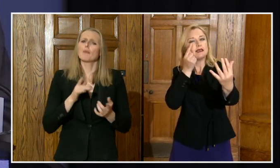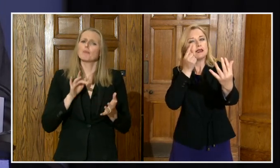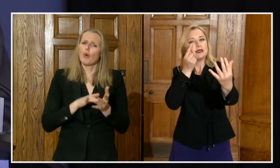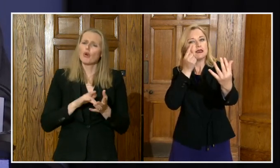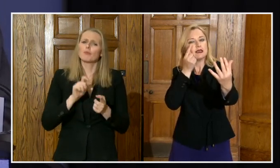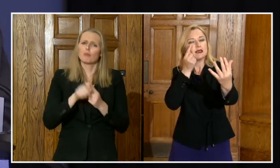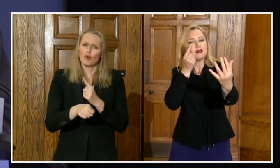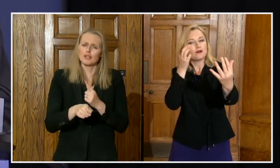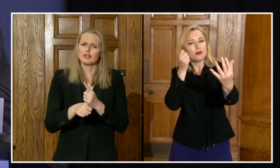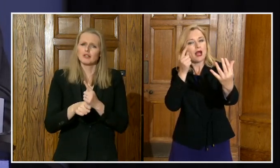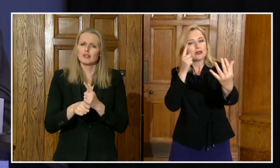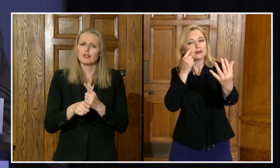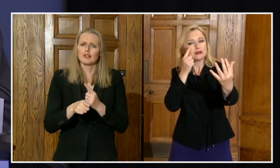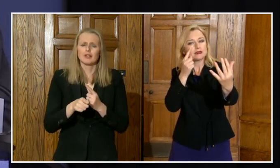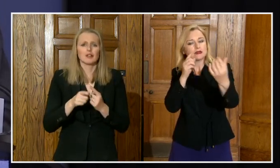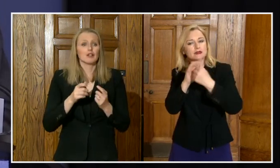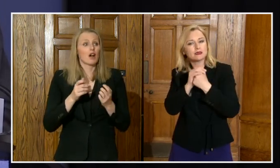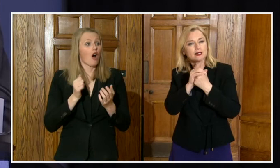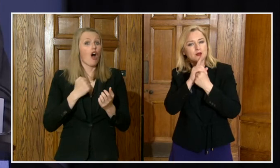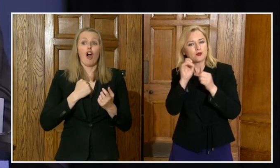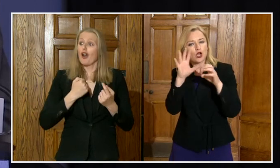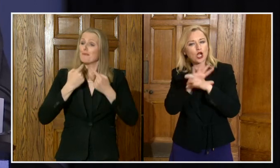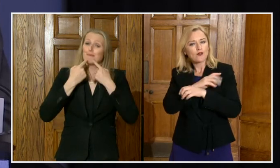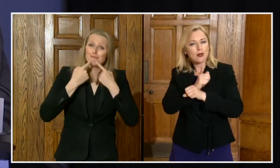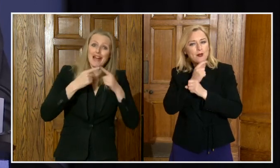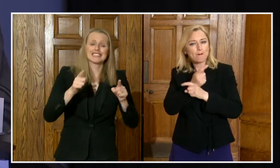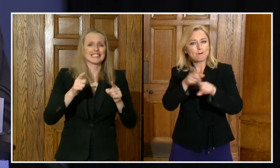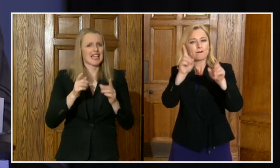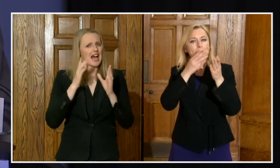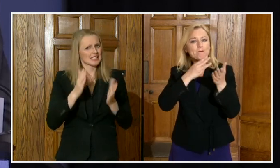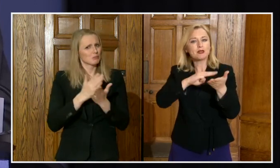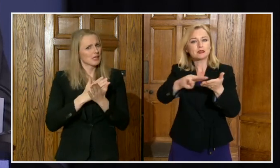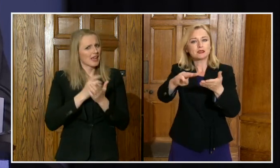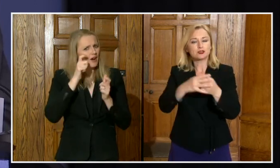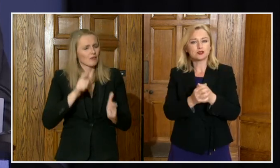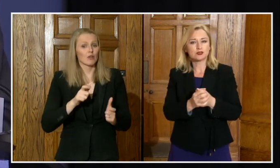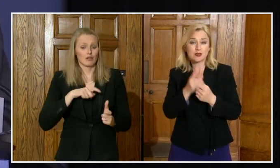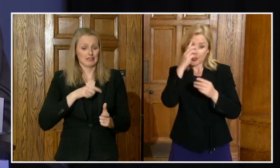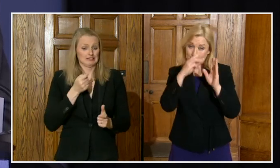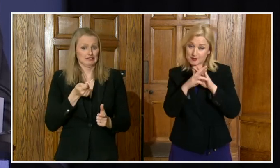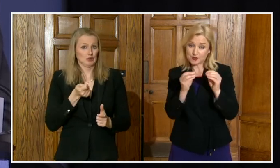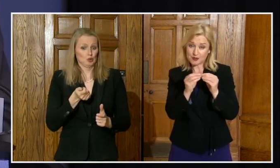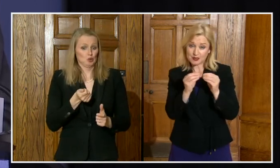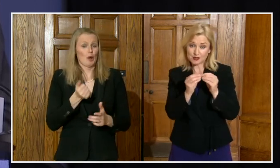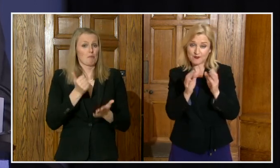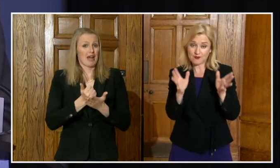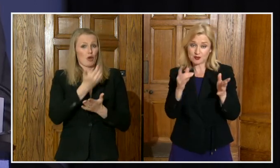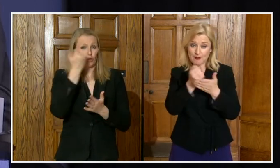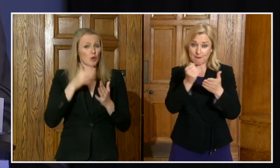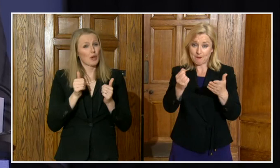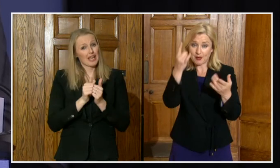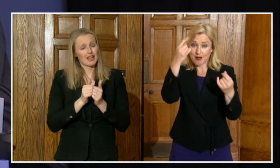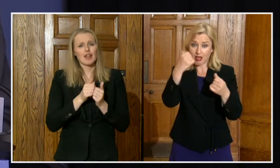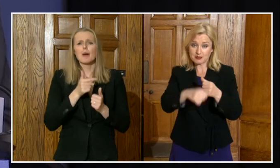be careful about our public messaging here. As Minister said, we're heading into a bank holiday weekend. People have